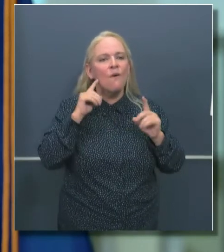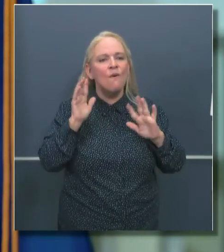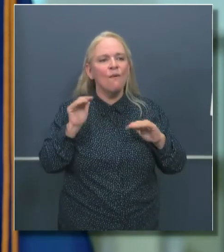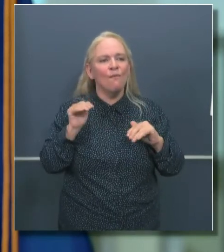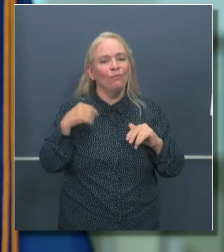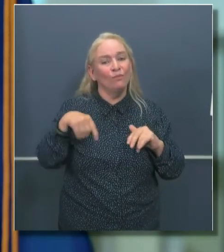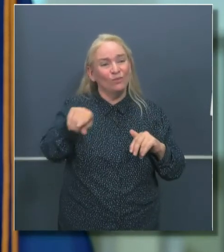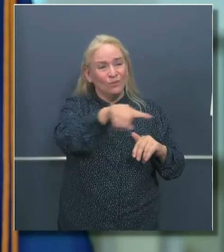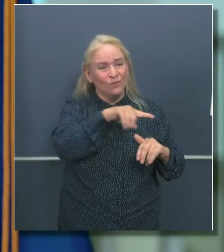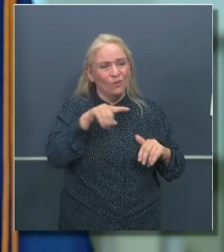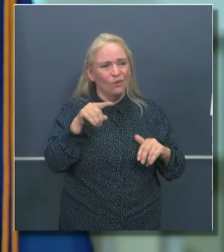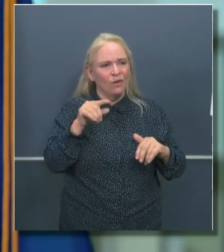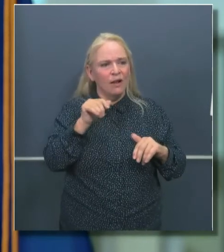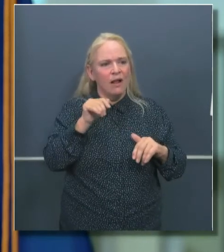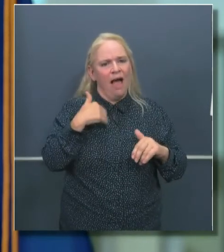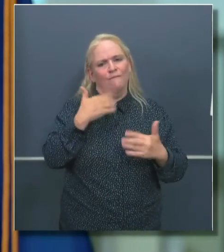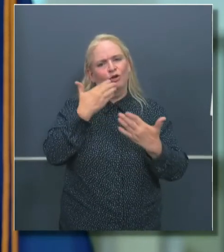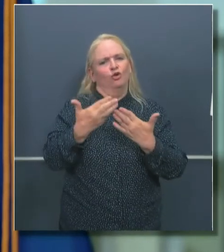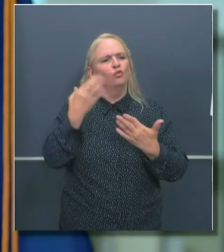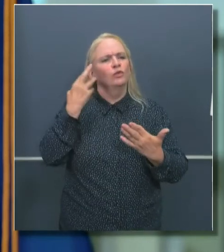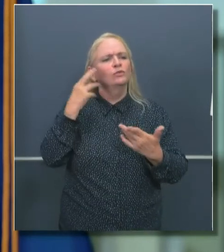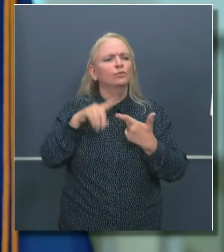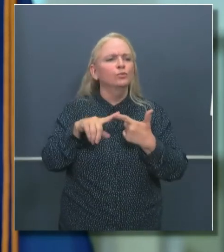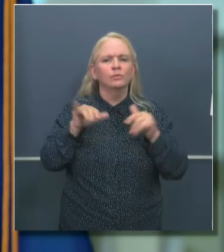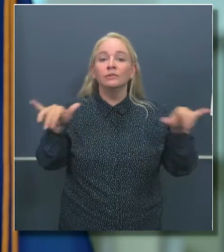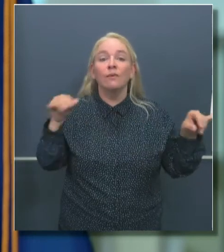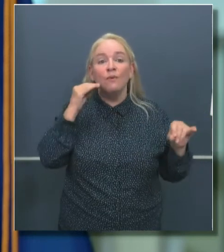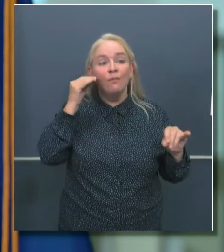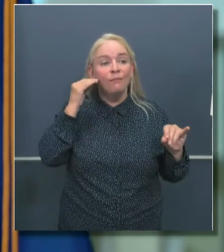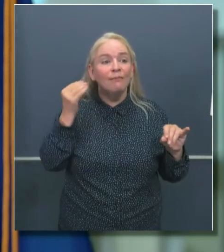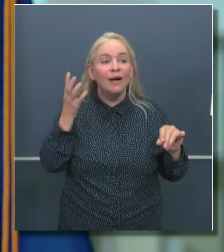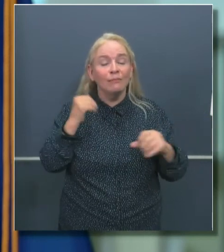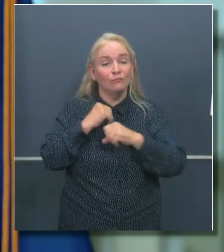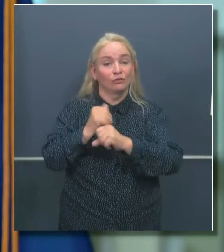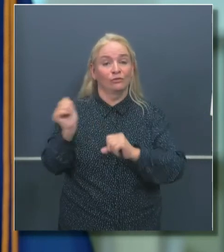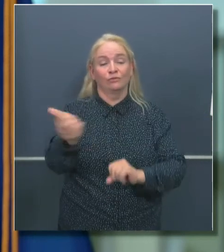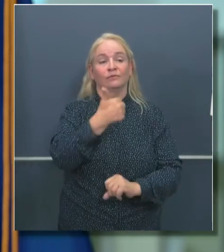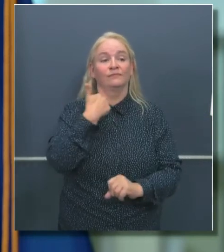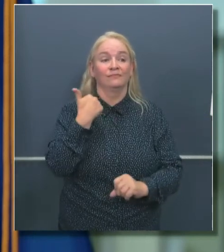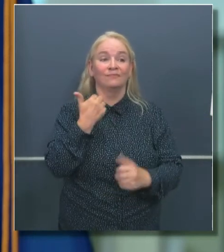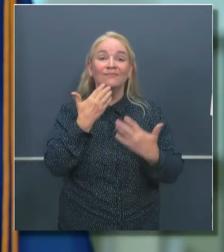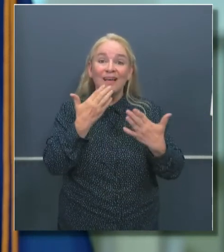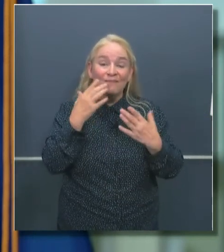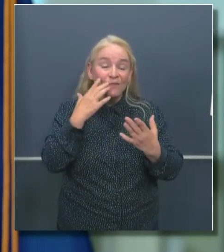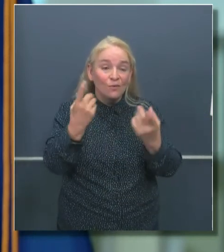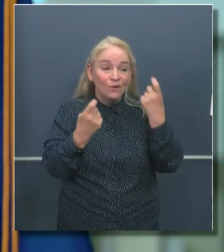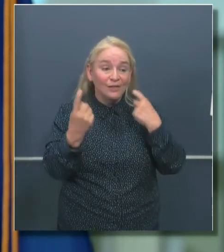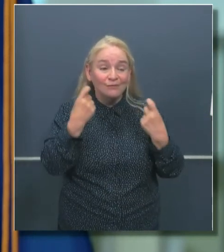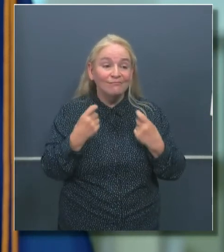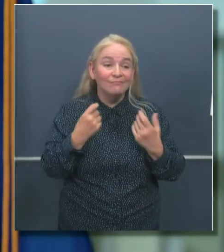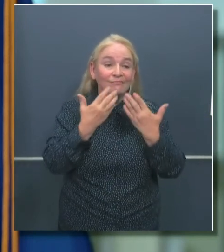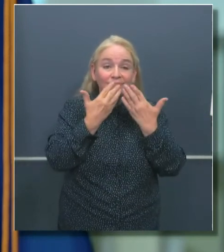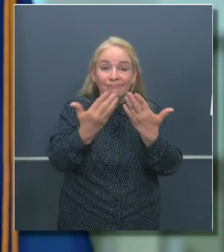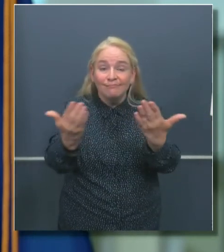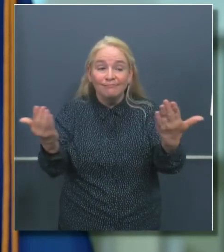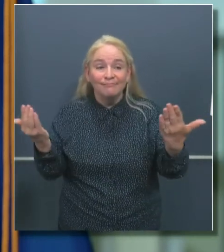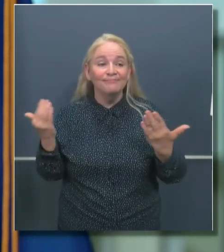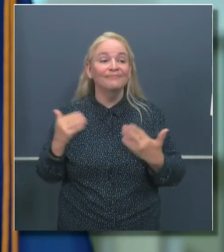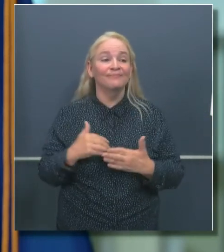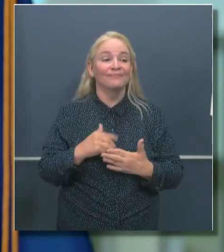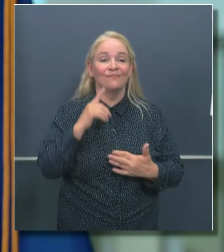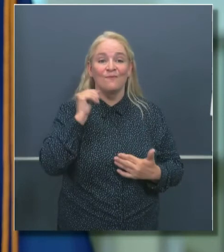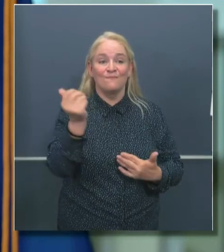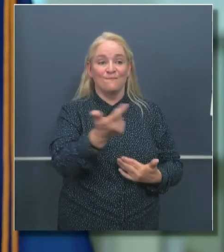for staying on message as reporters in terms of the questions. And thank you all to members of the